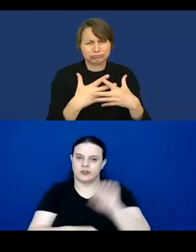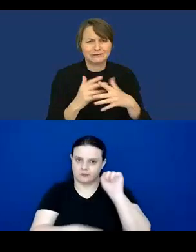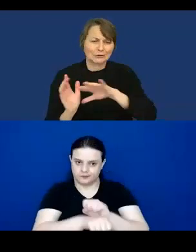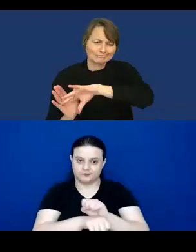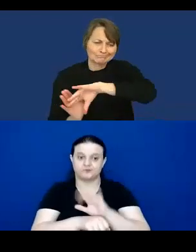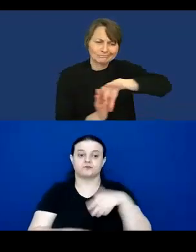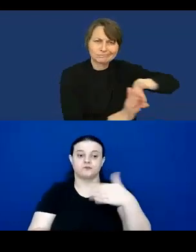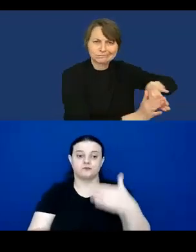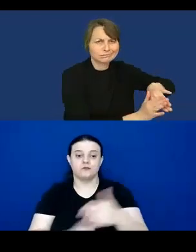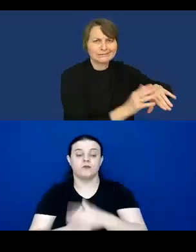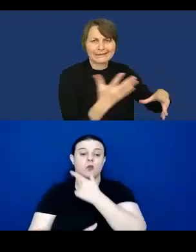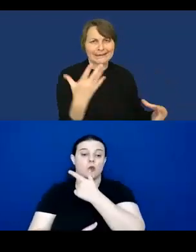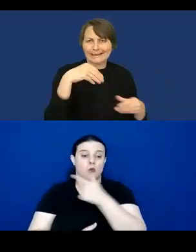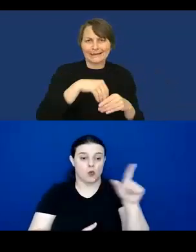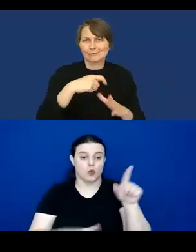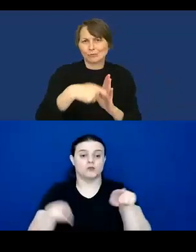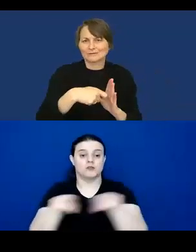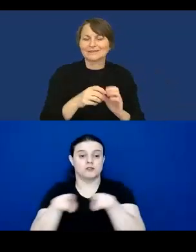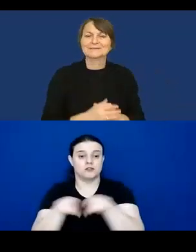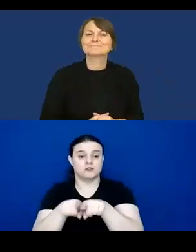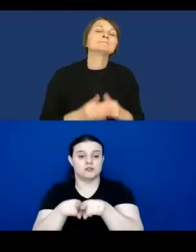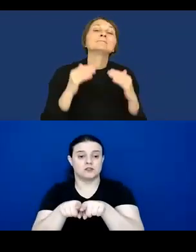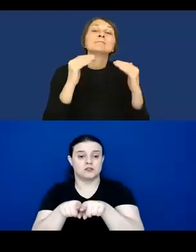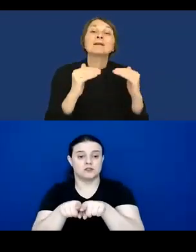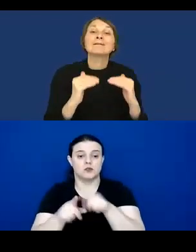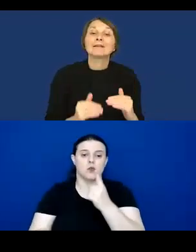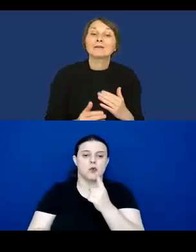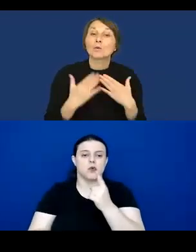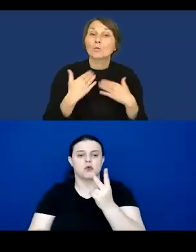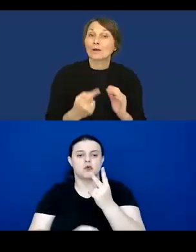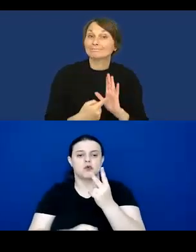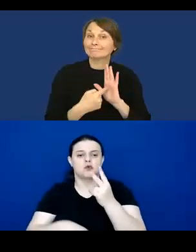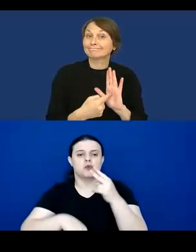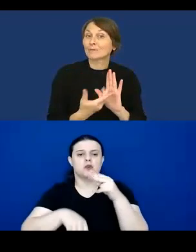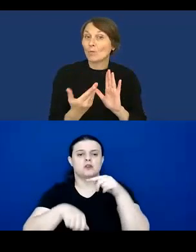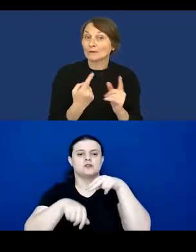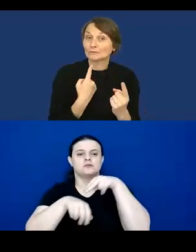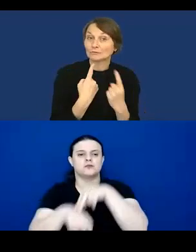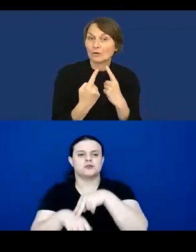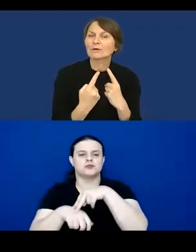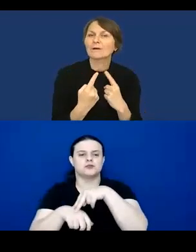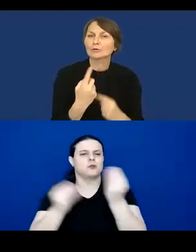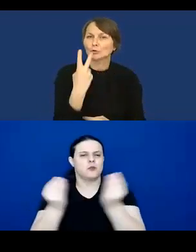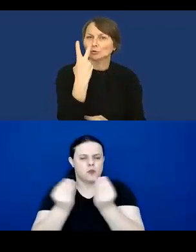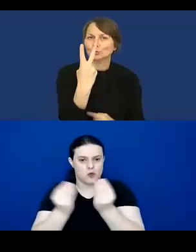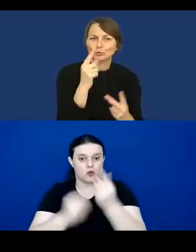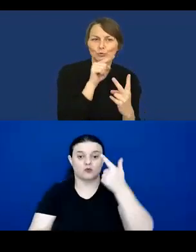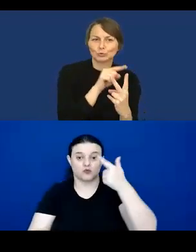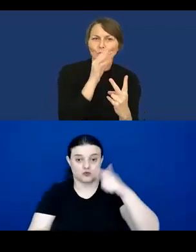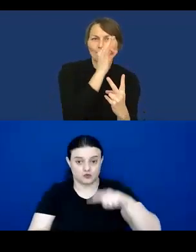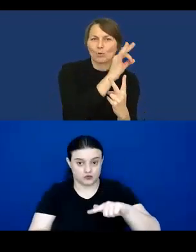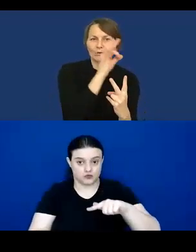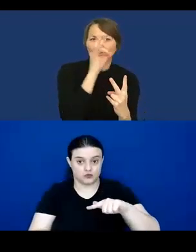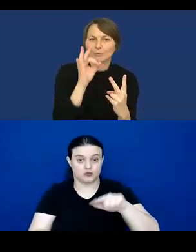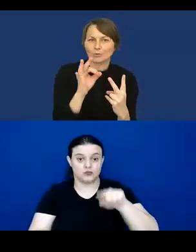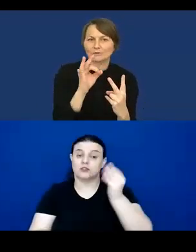Now, another thing I want to present are the 2-point thresholds. And again, this is an easy